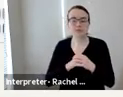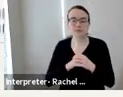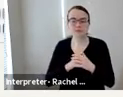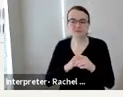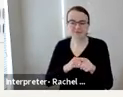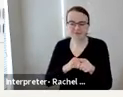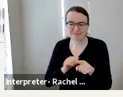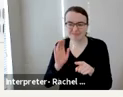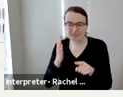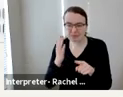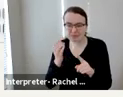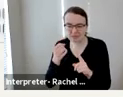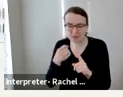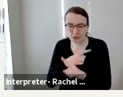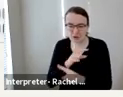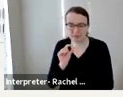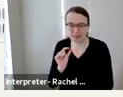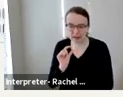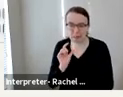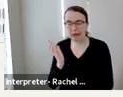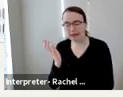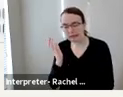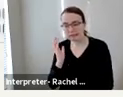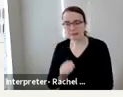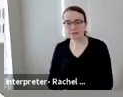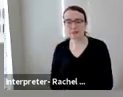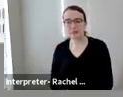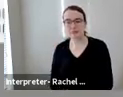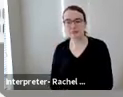just a little bit. There we go.